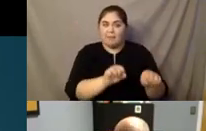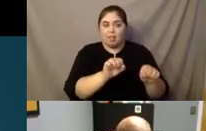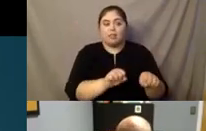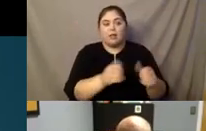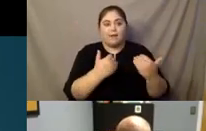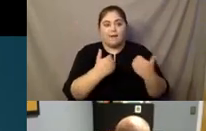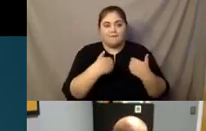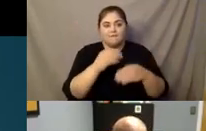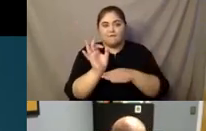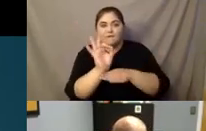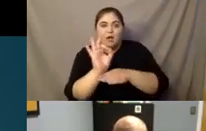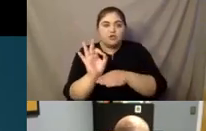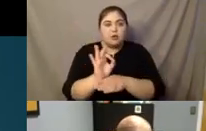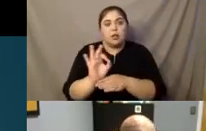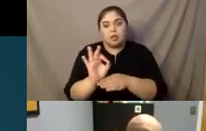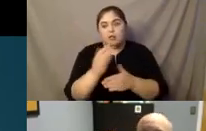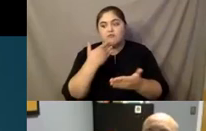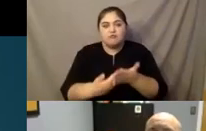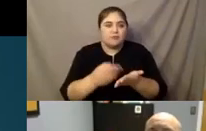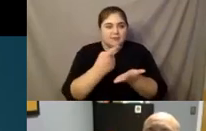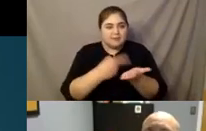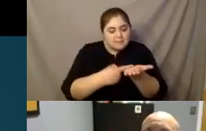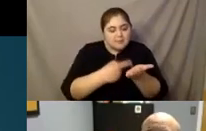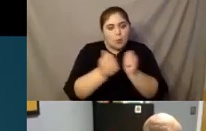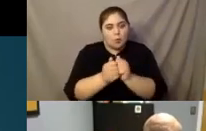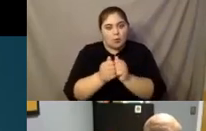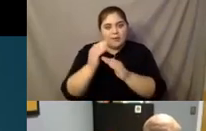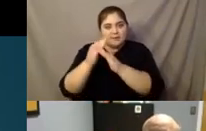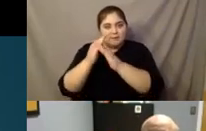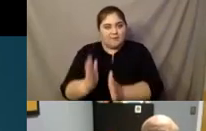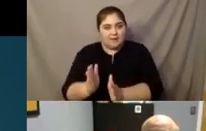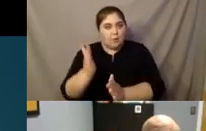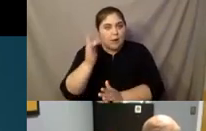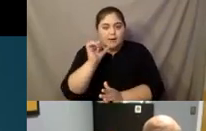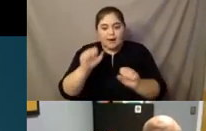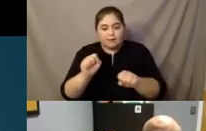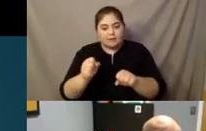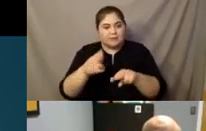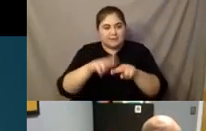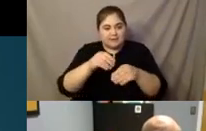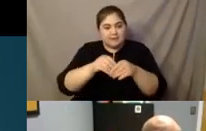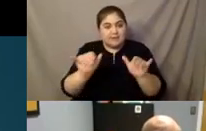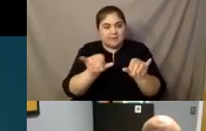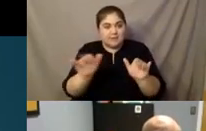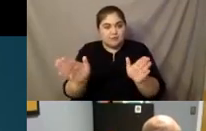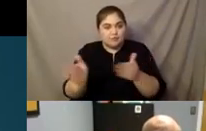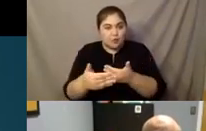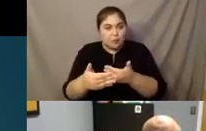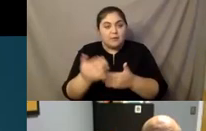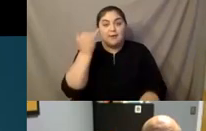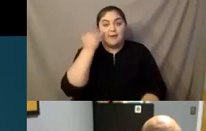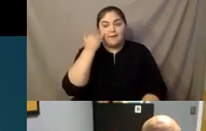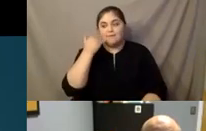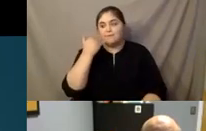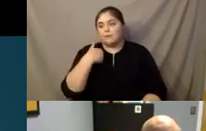functional and good discussions with the defendant because they couldn't sit down on the same room. So really, anytime where there was a point